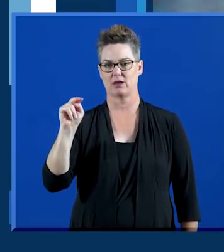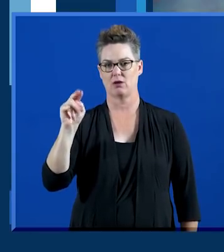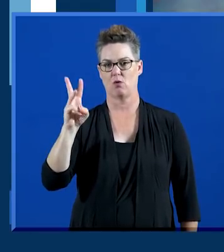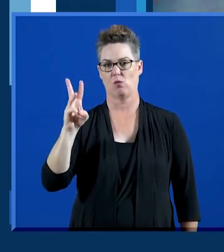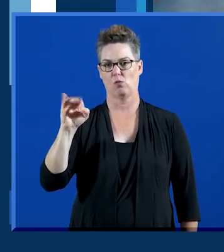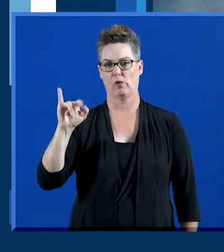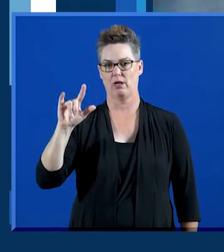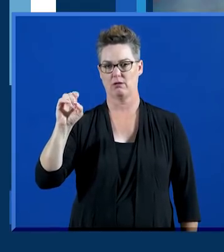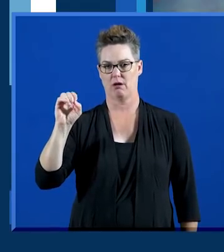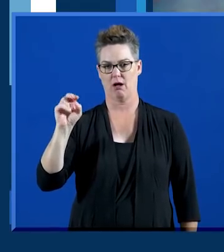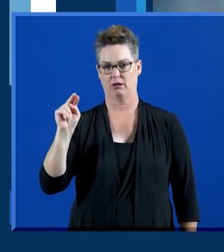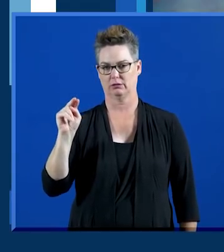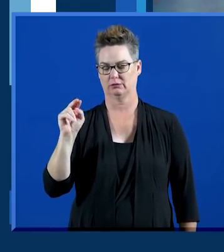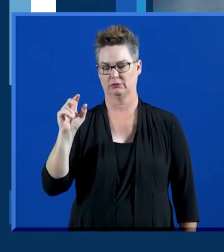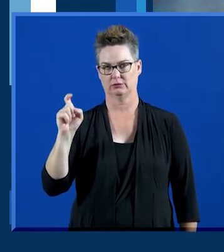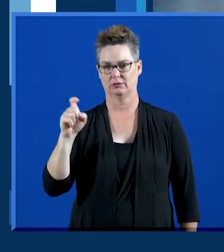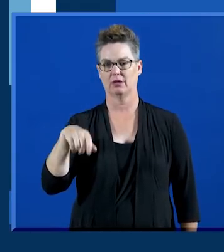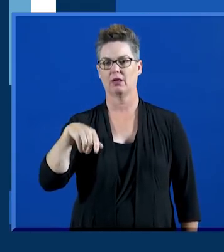Stephen Wilcox.